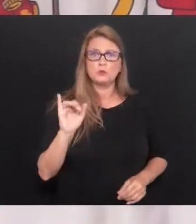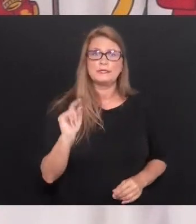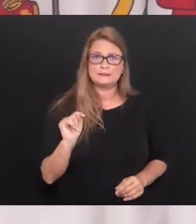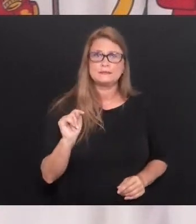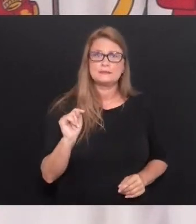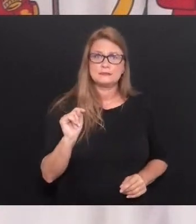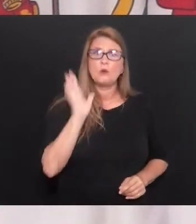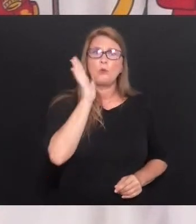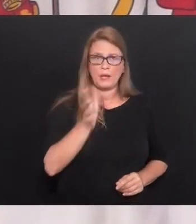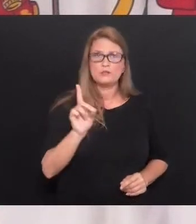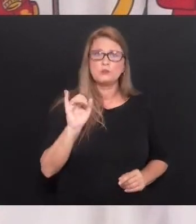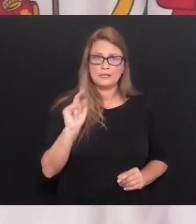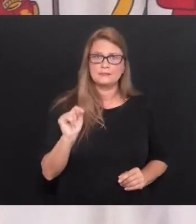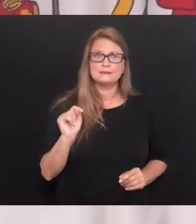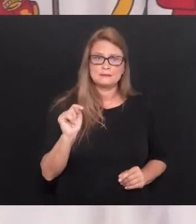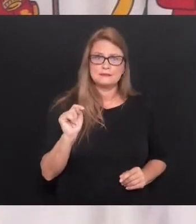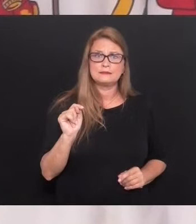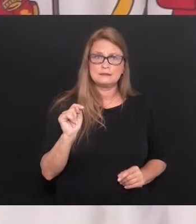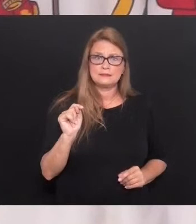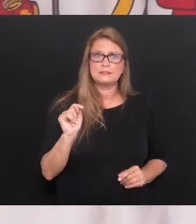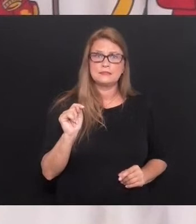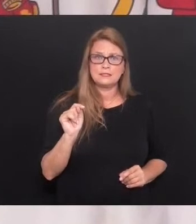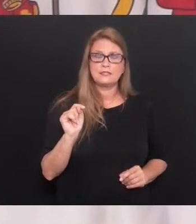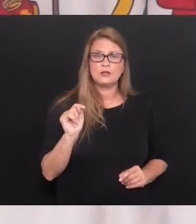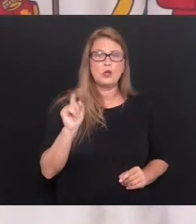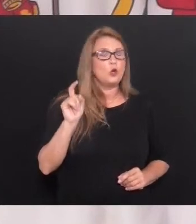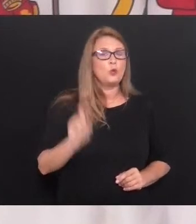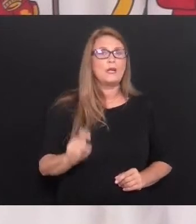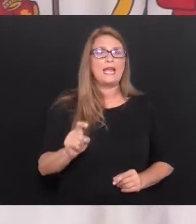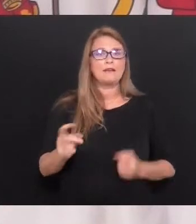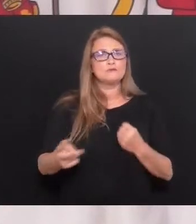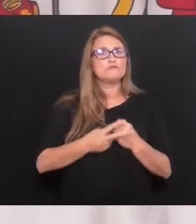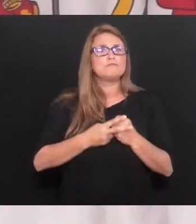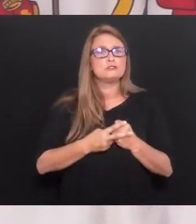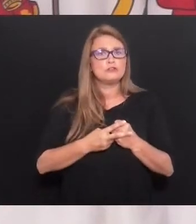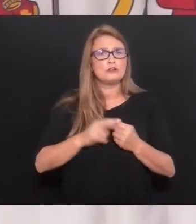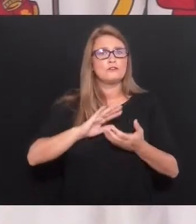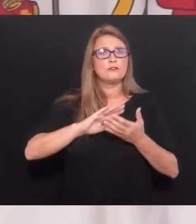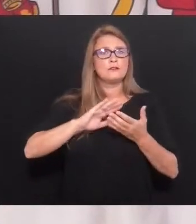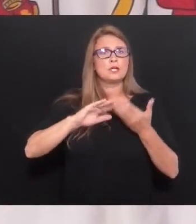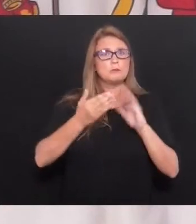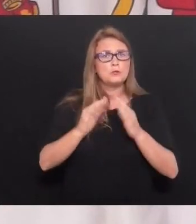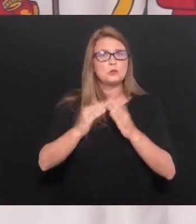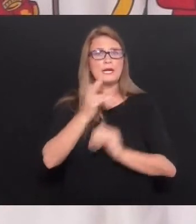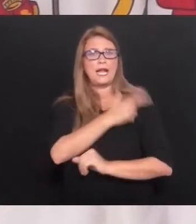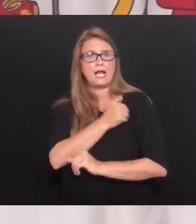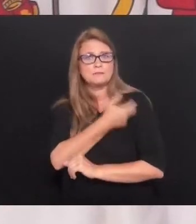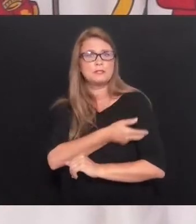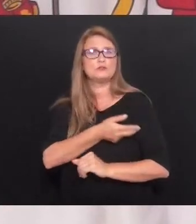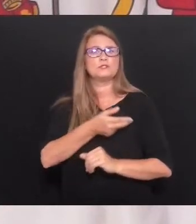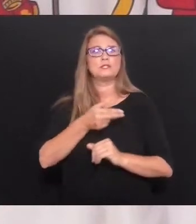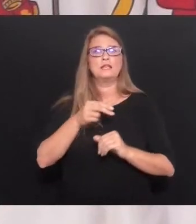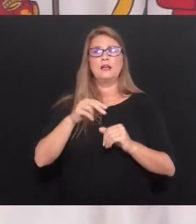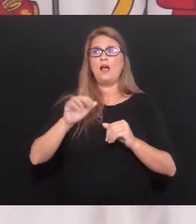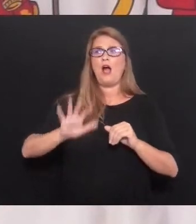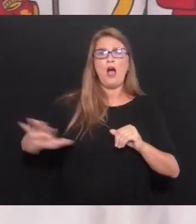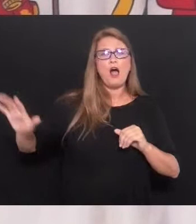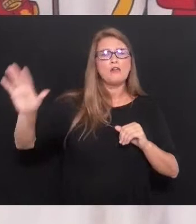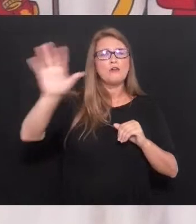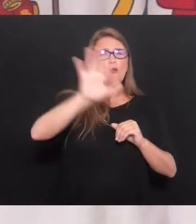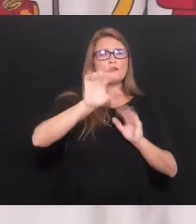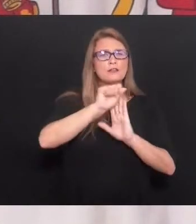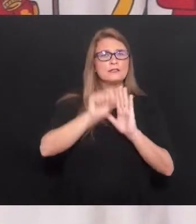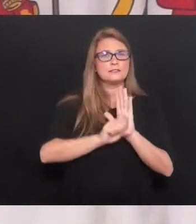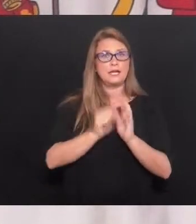it. Absolutely, because we have got to preserve our community hospitals and our hospitals all across this state to